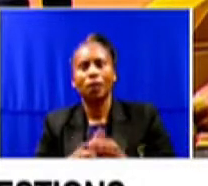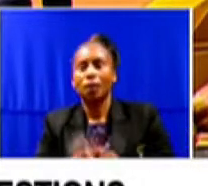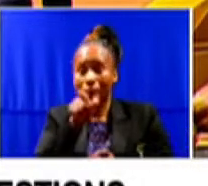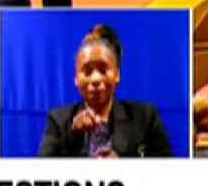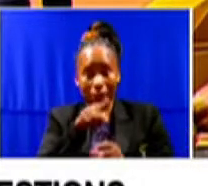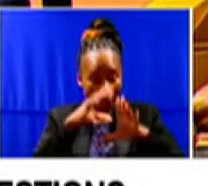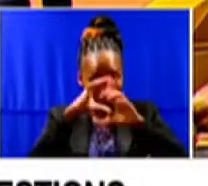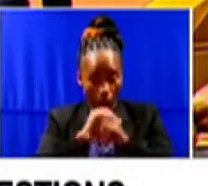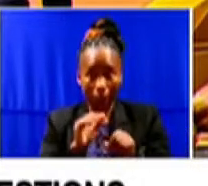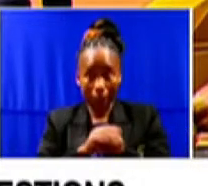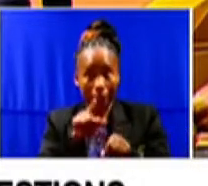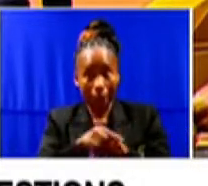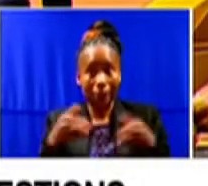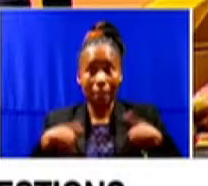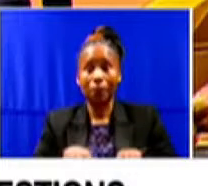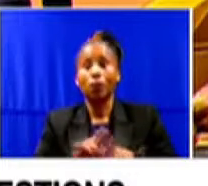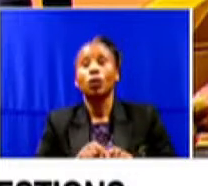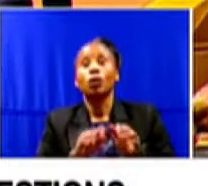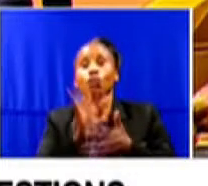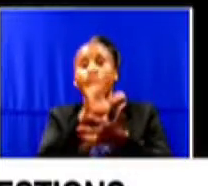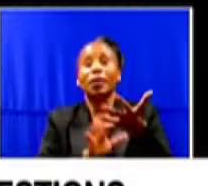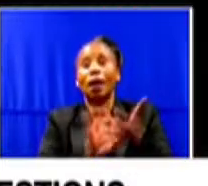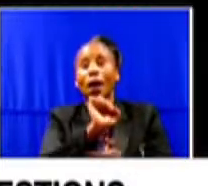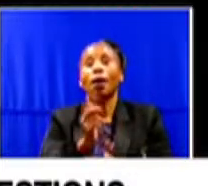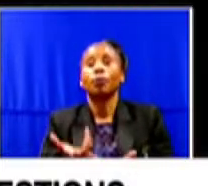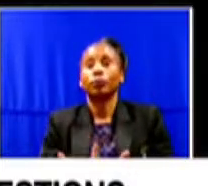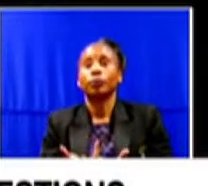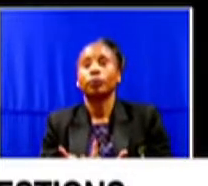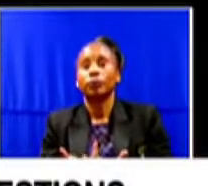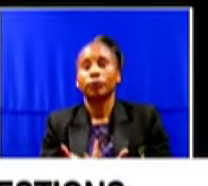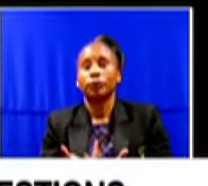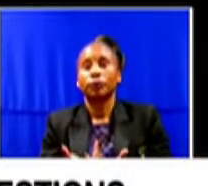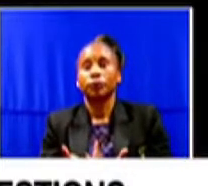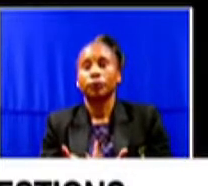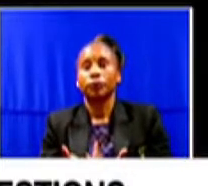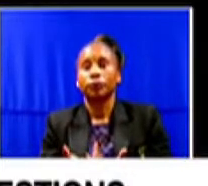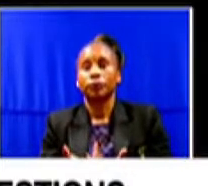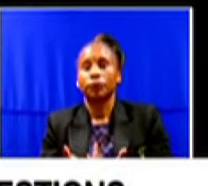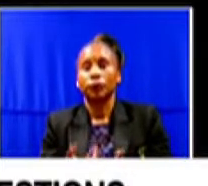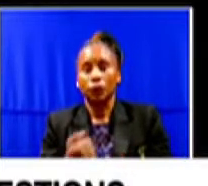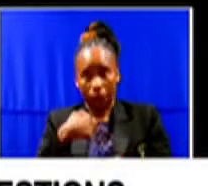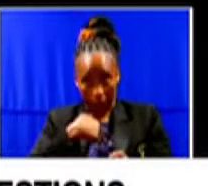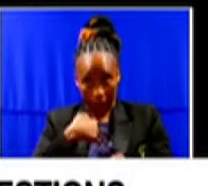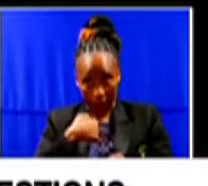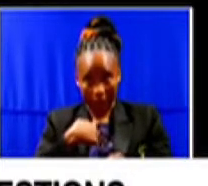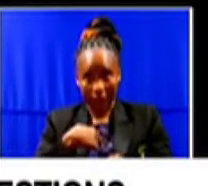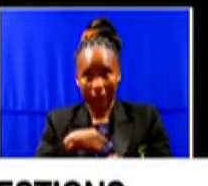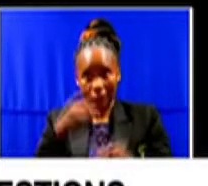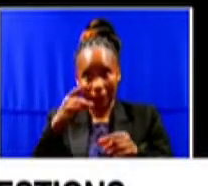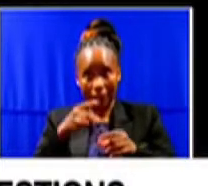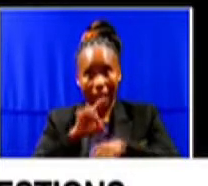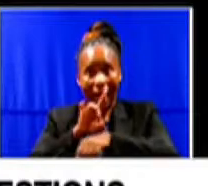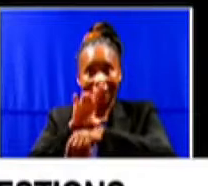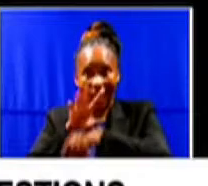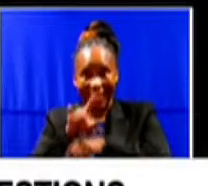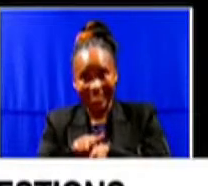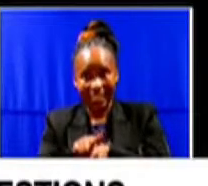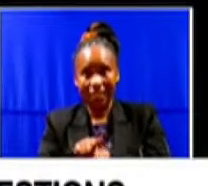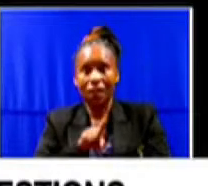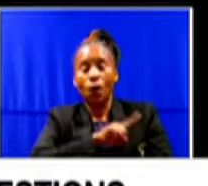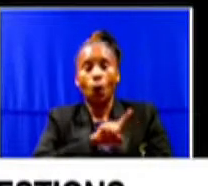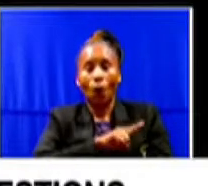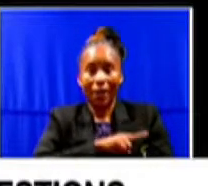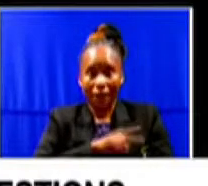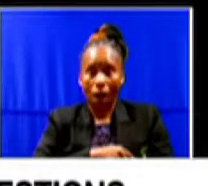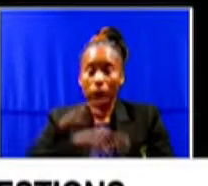story. As the President did. No, I am advising you, because you will have